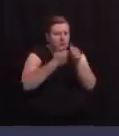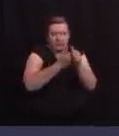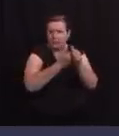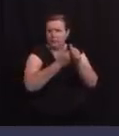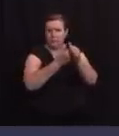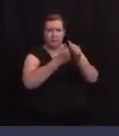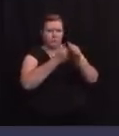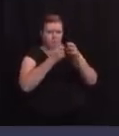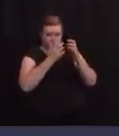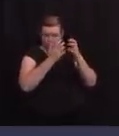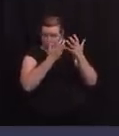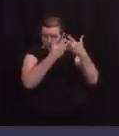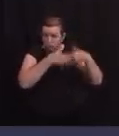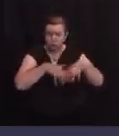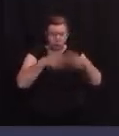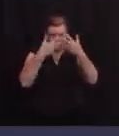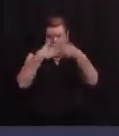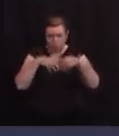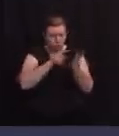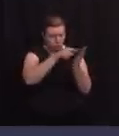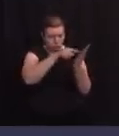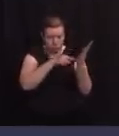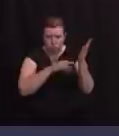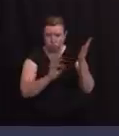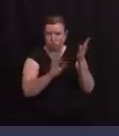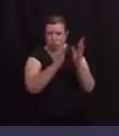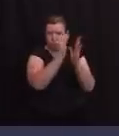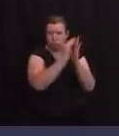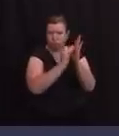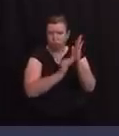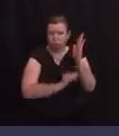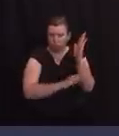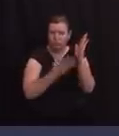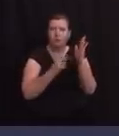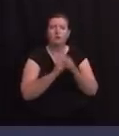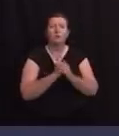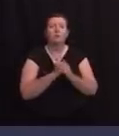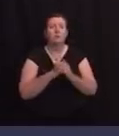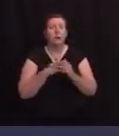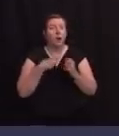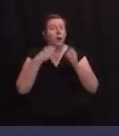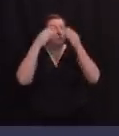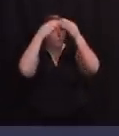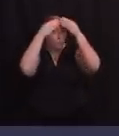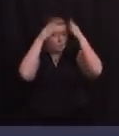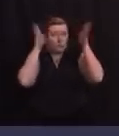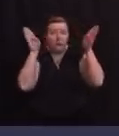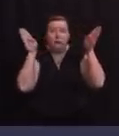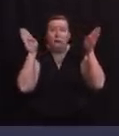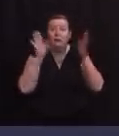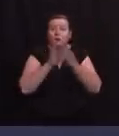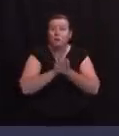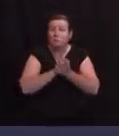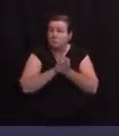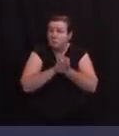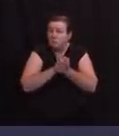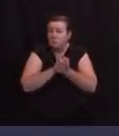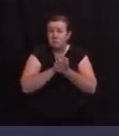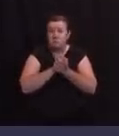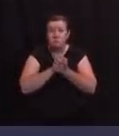than expectation. Would I be open-minded to sort of a